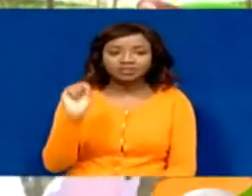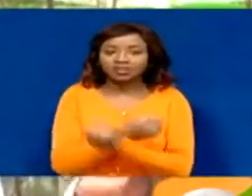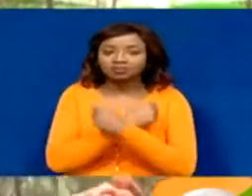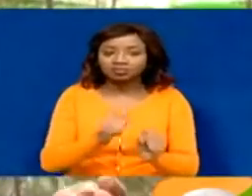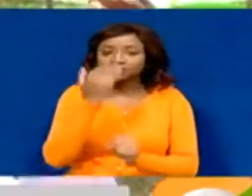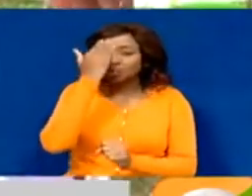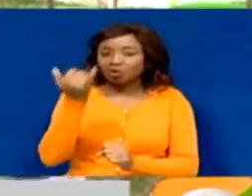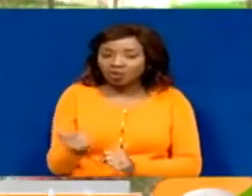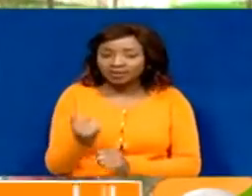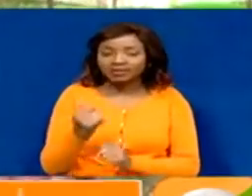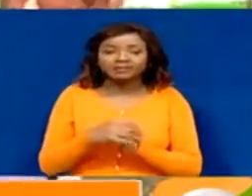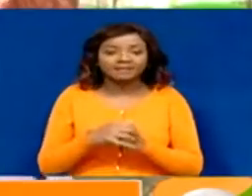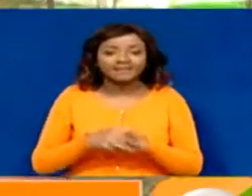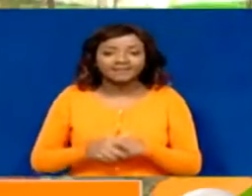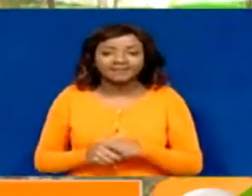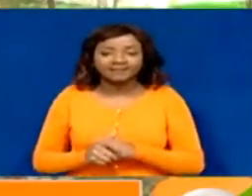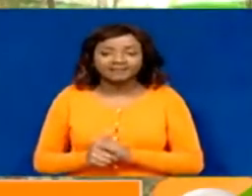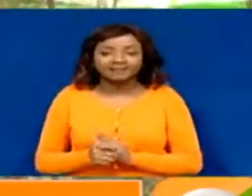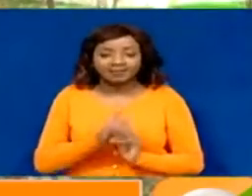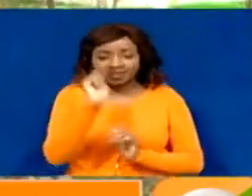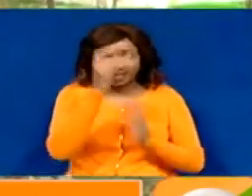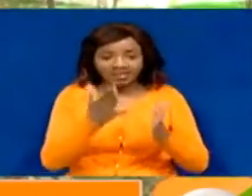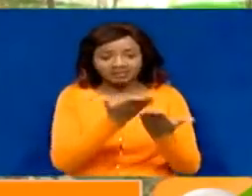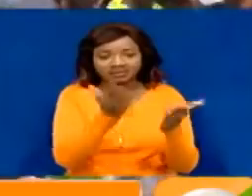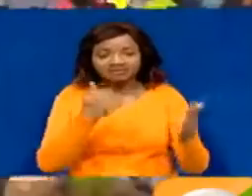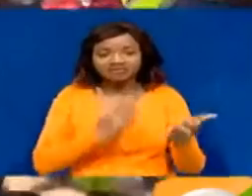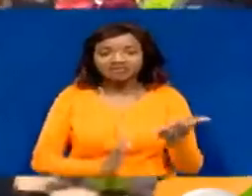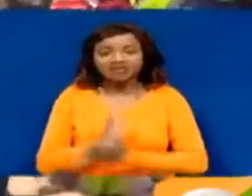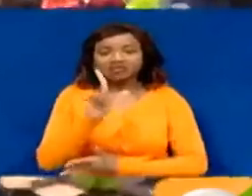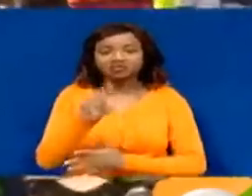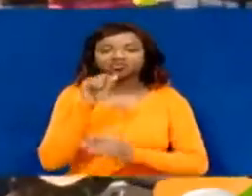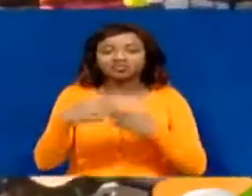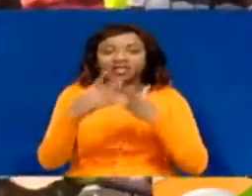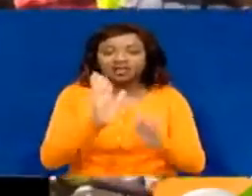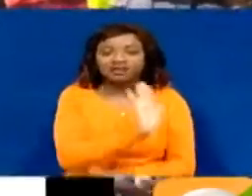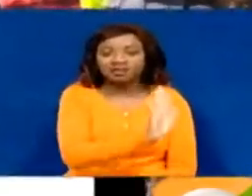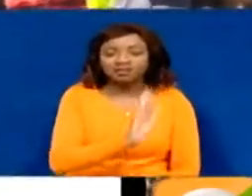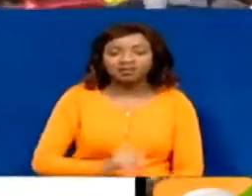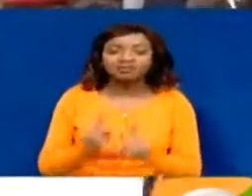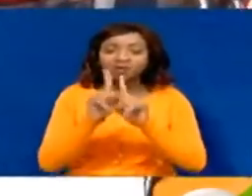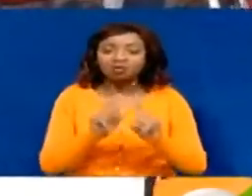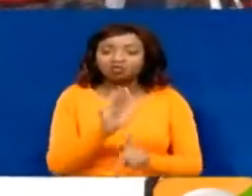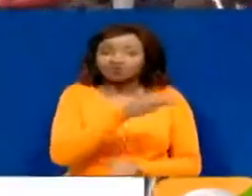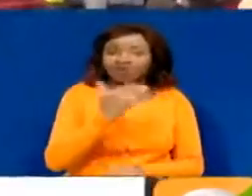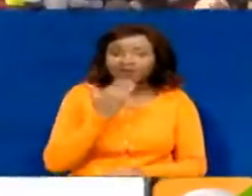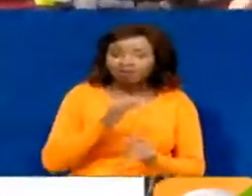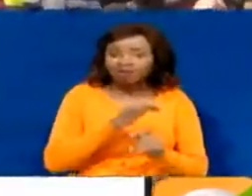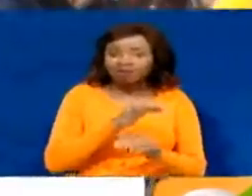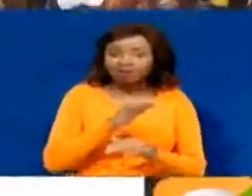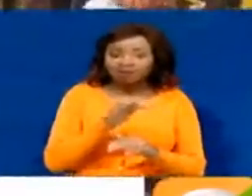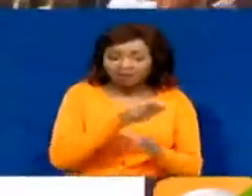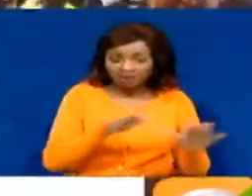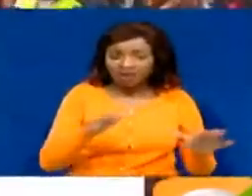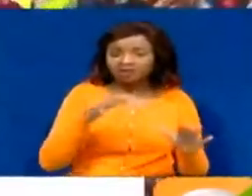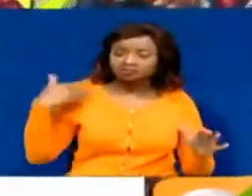sababu nguvu ya succession iko mikononi ya wananchi. Western Kenya region has over the years backed opposition chief Raila